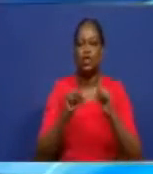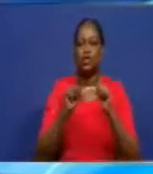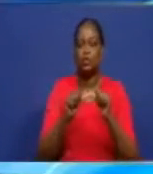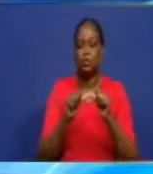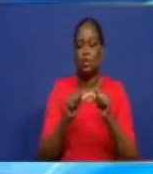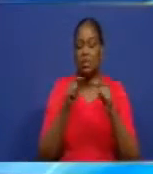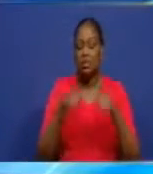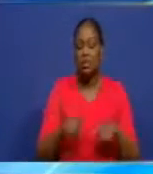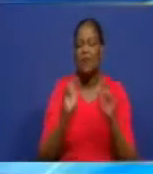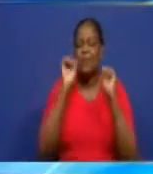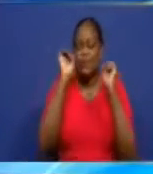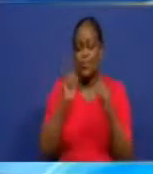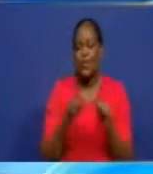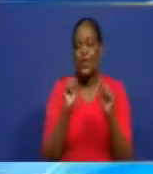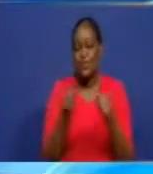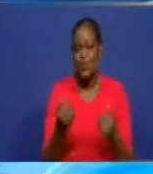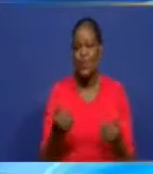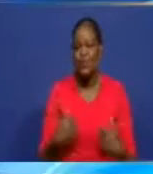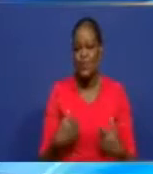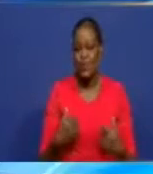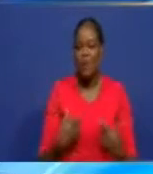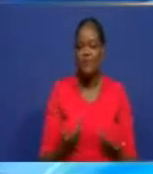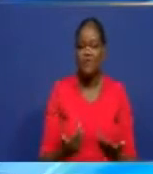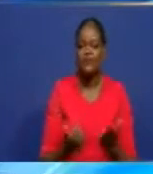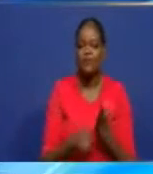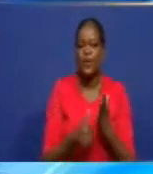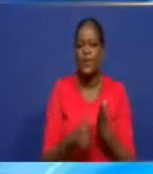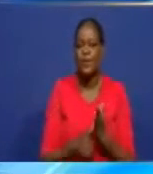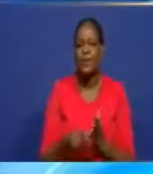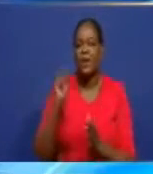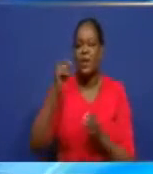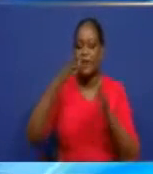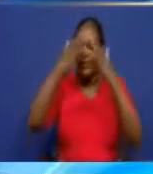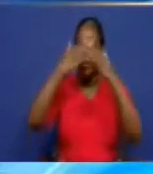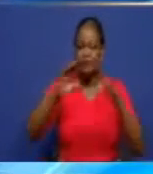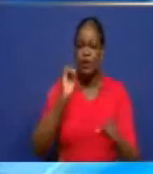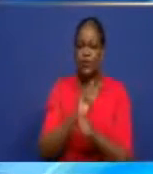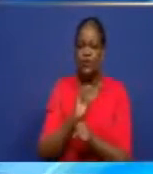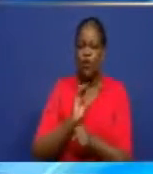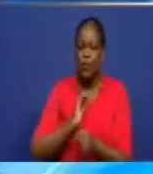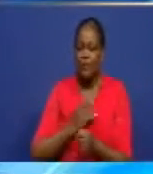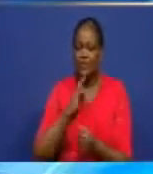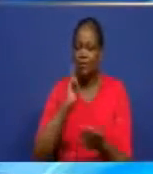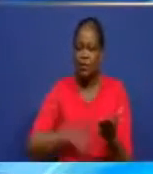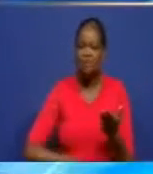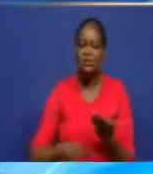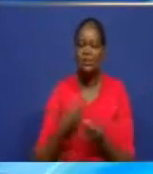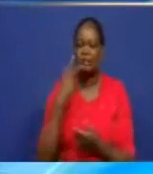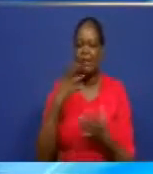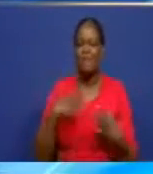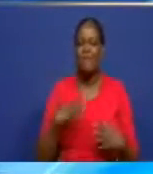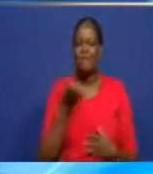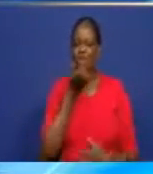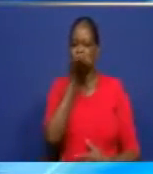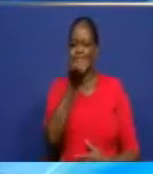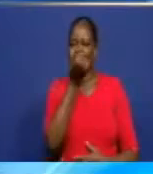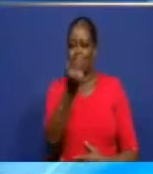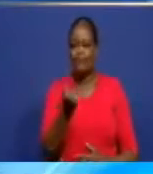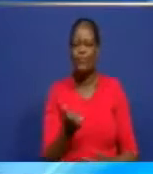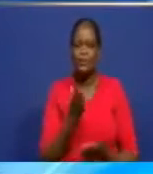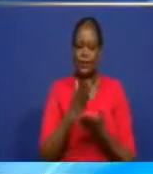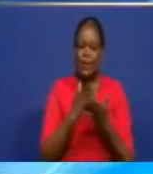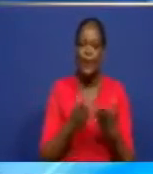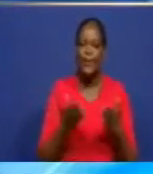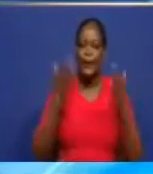they risk having the mosques closed. The Kenya Muslims Advisory Committee says it has observed ignorance among some imams, and